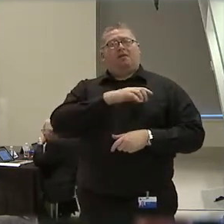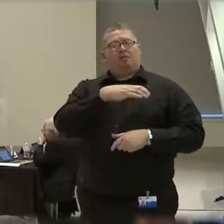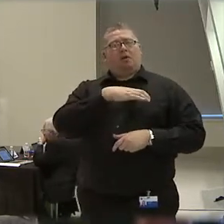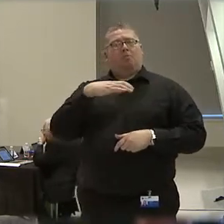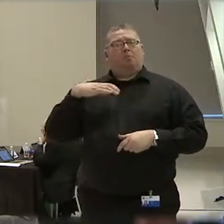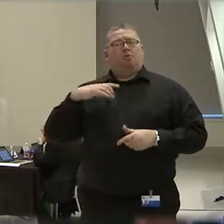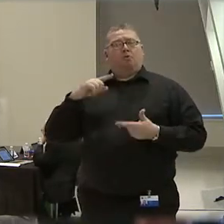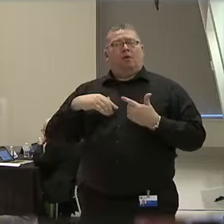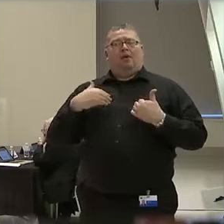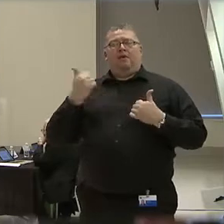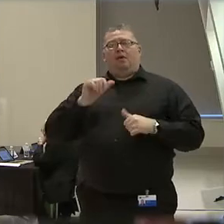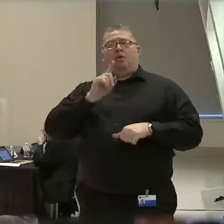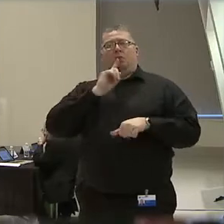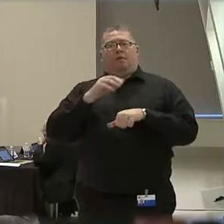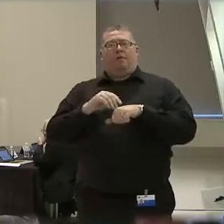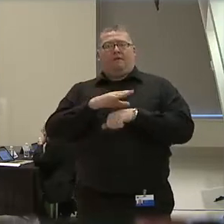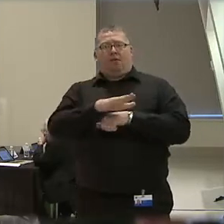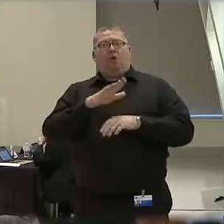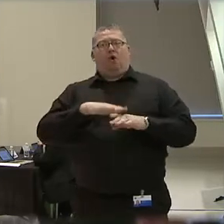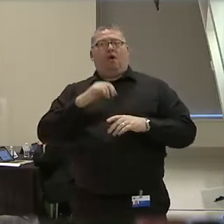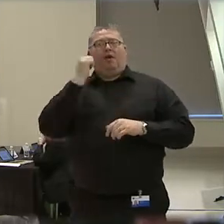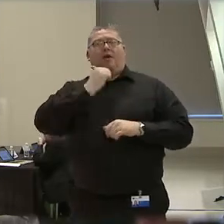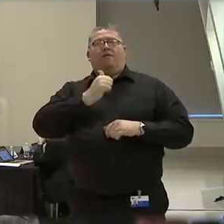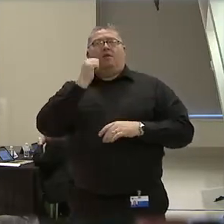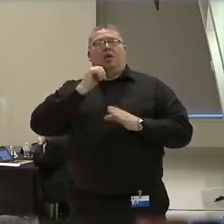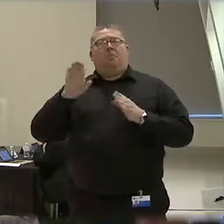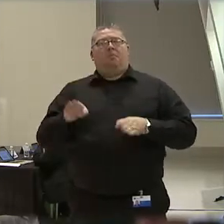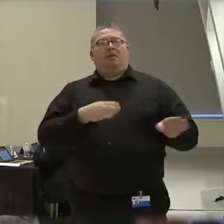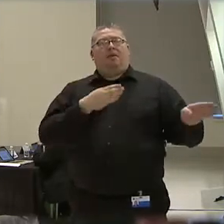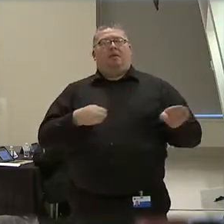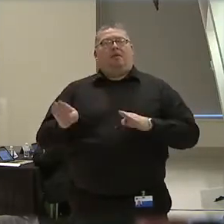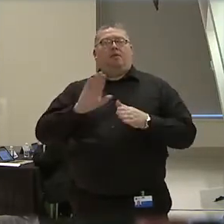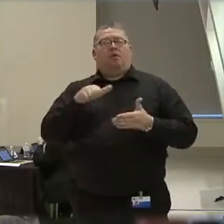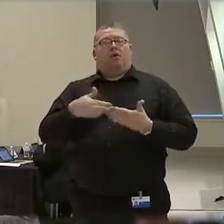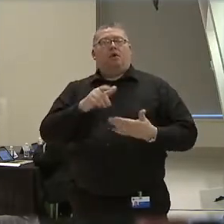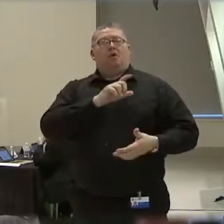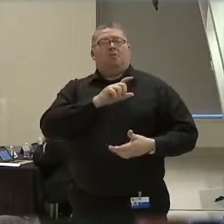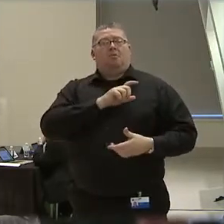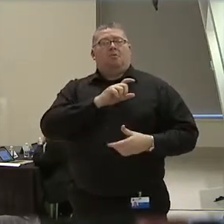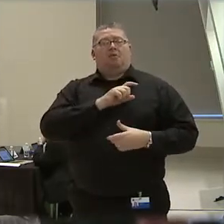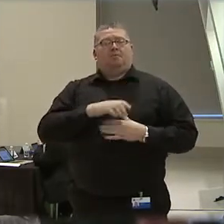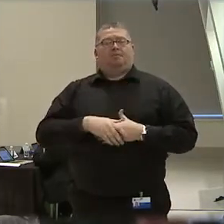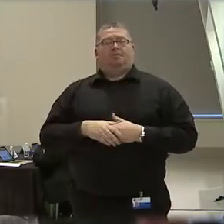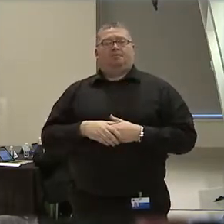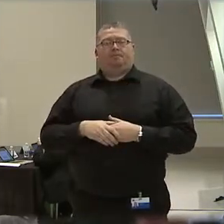to have any real influence over the day-to-day behavior of police officers on the street.